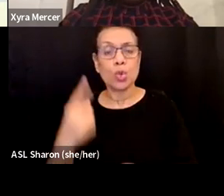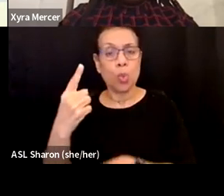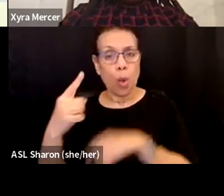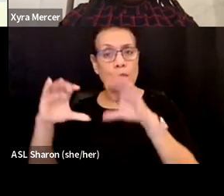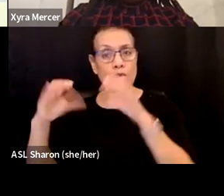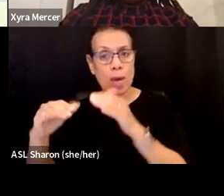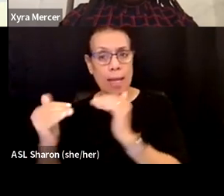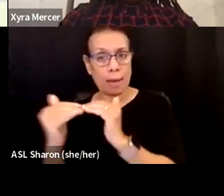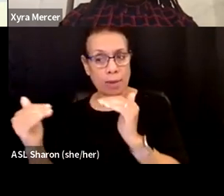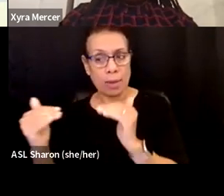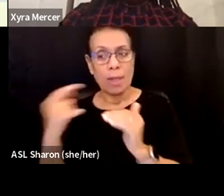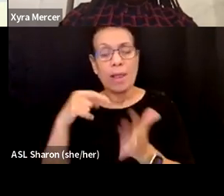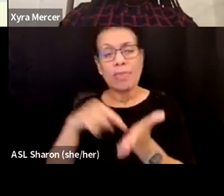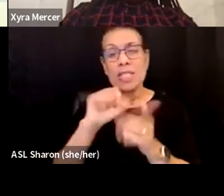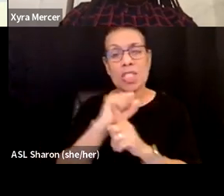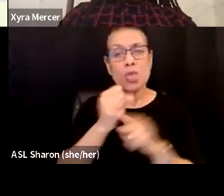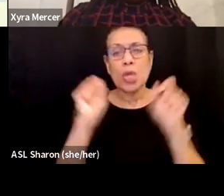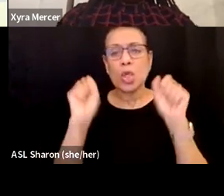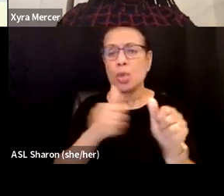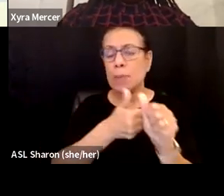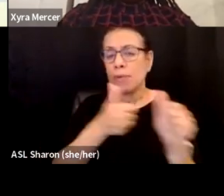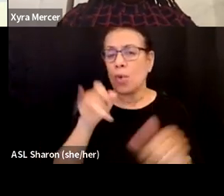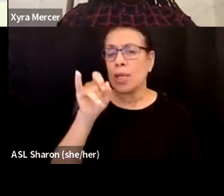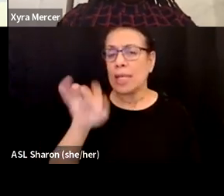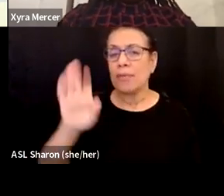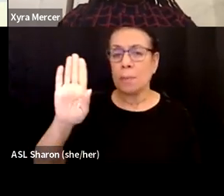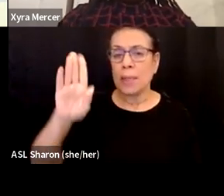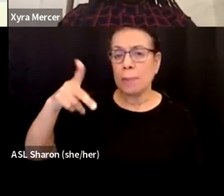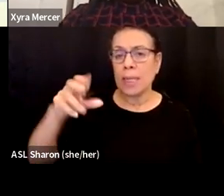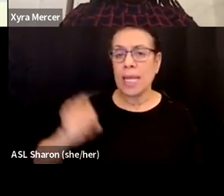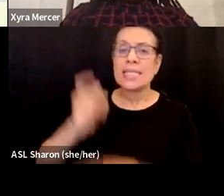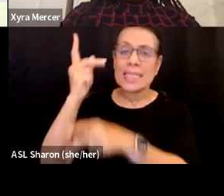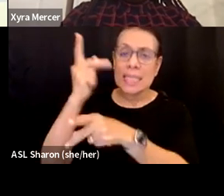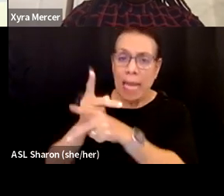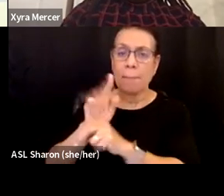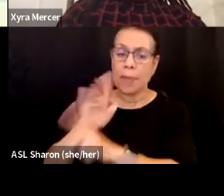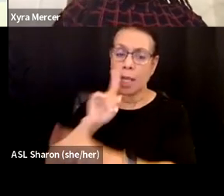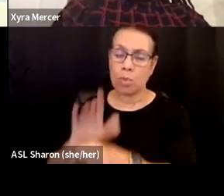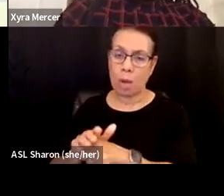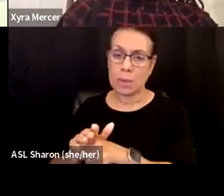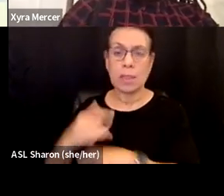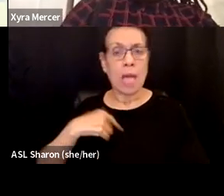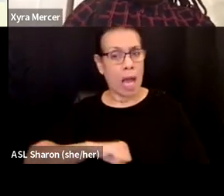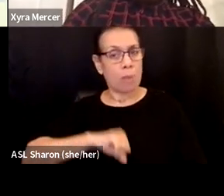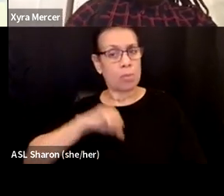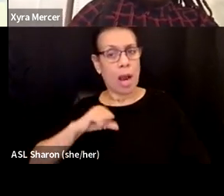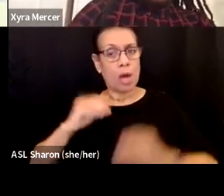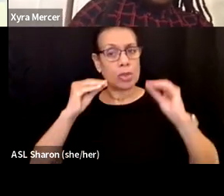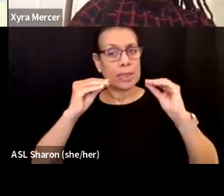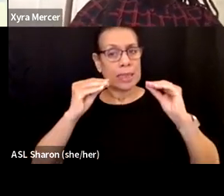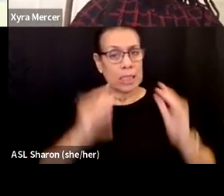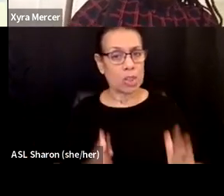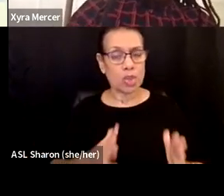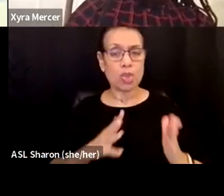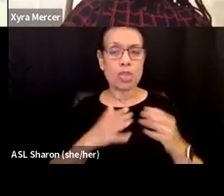me because the situation may have been avoided if bps had kept their original promise i am proud of the educators and school